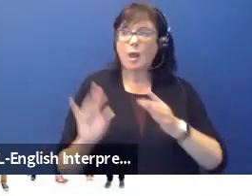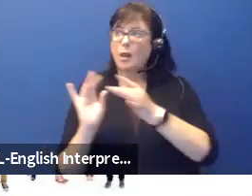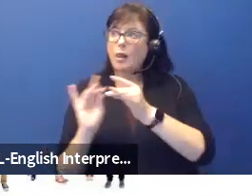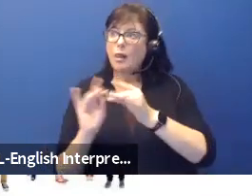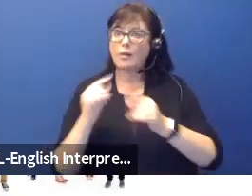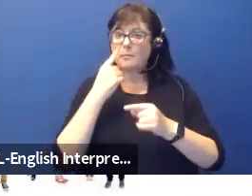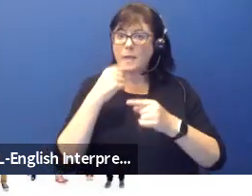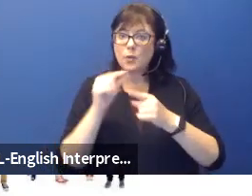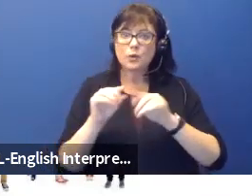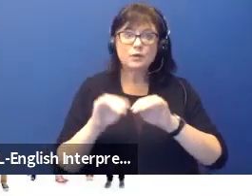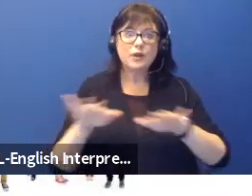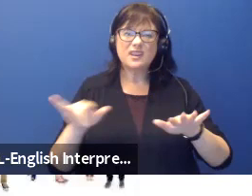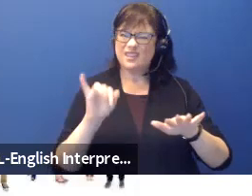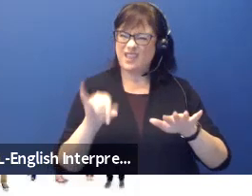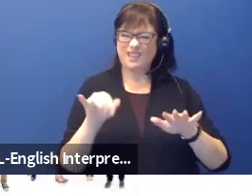data.